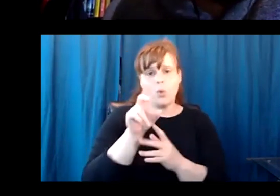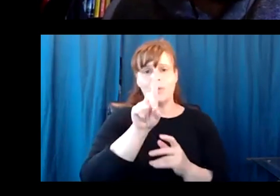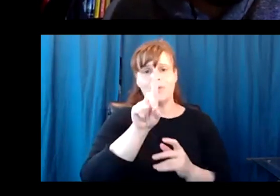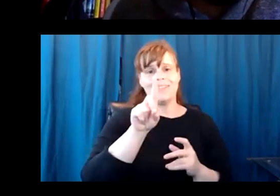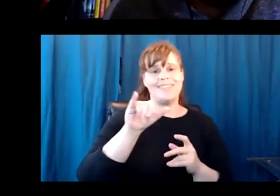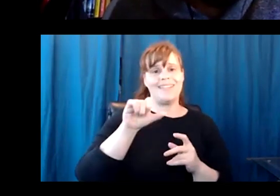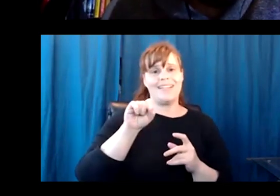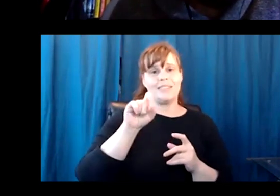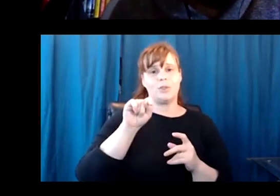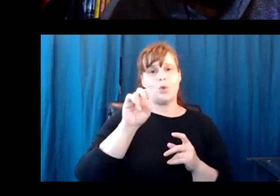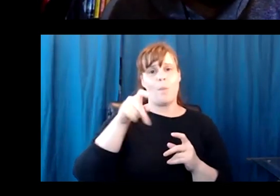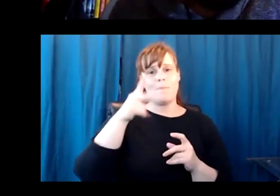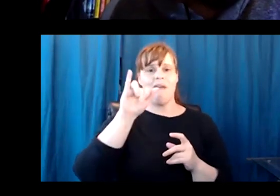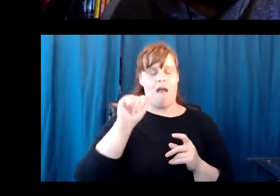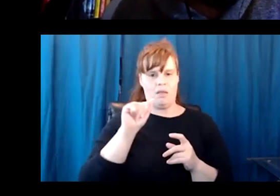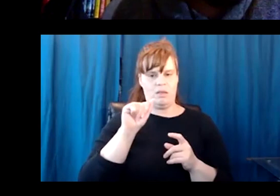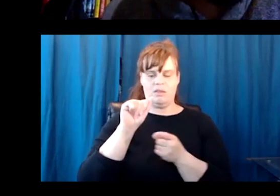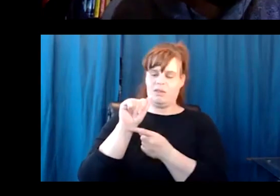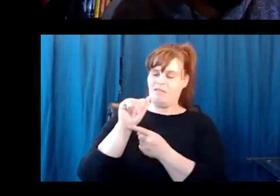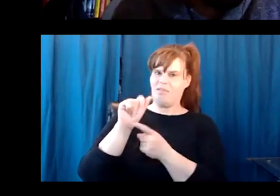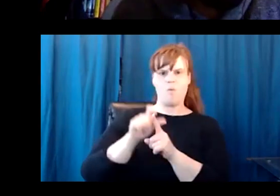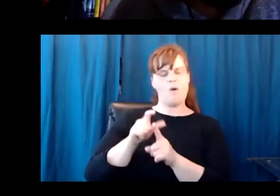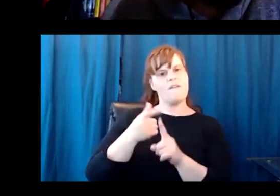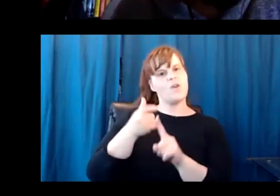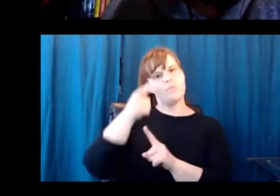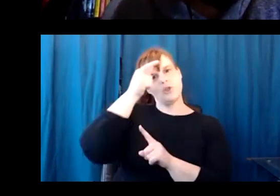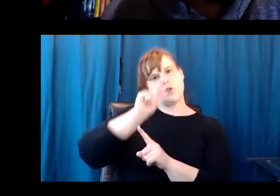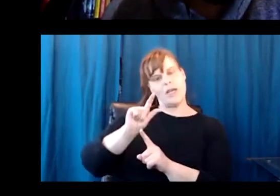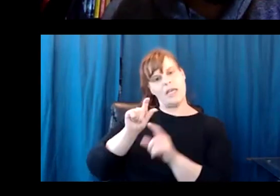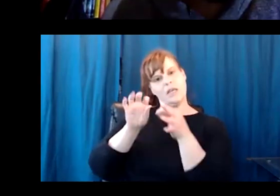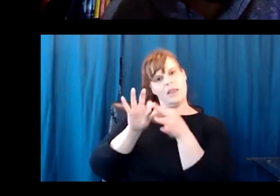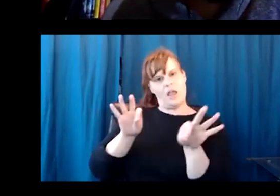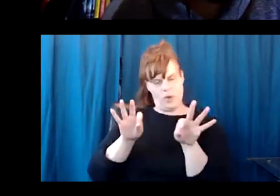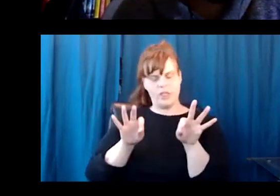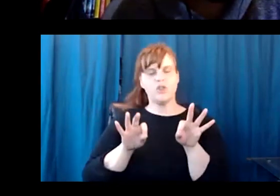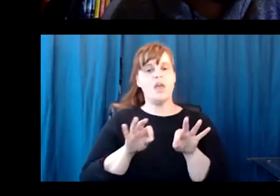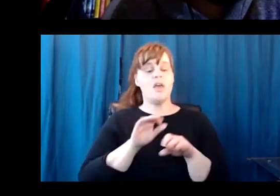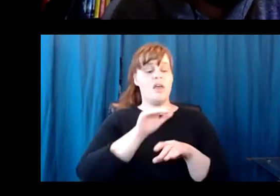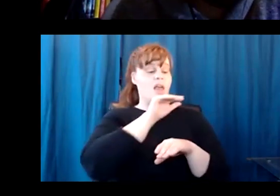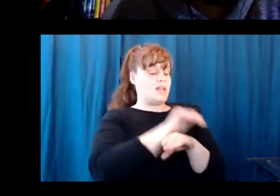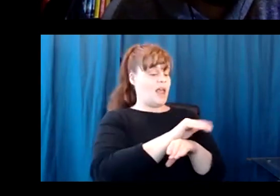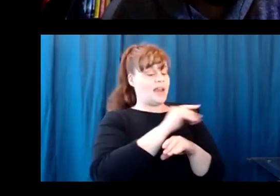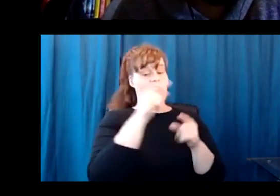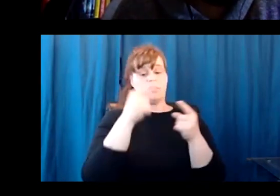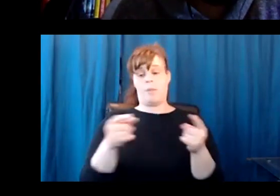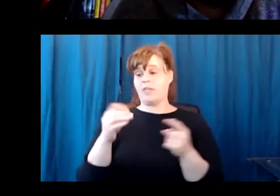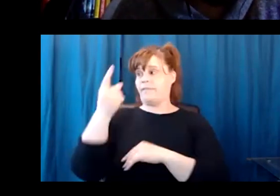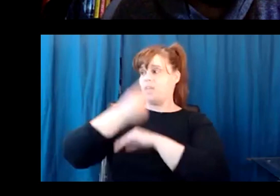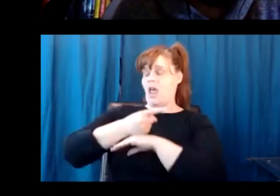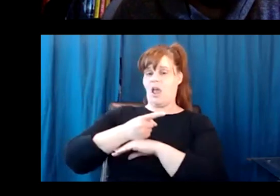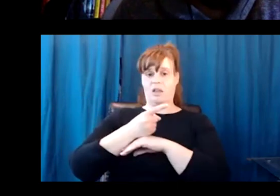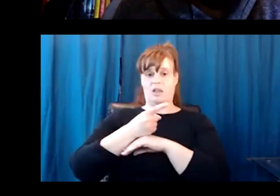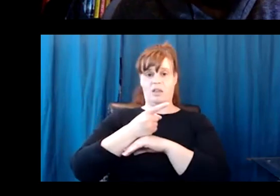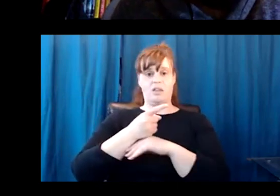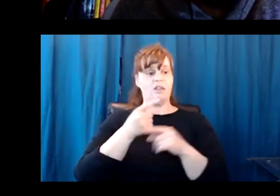Dystopia comes from the Greek, and as night is the opposite of day, it came on the heels of the term utopia, its